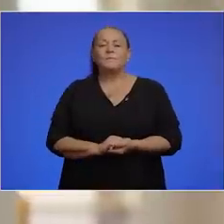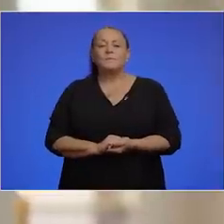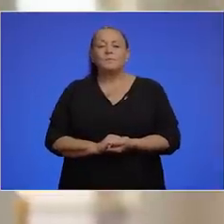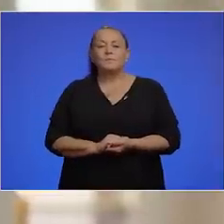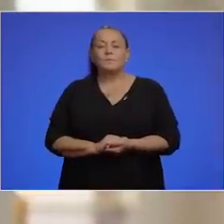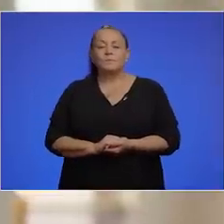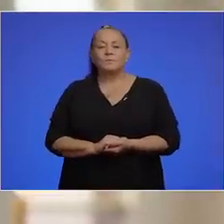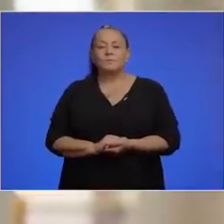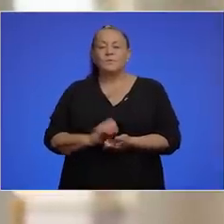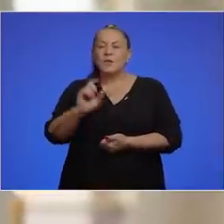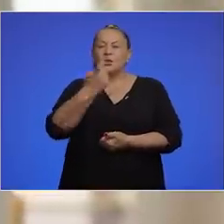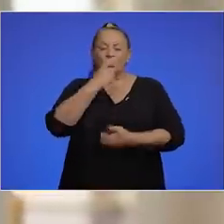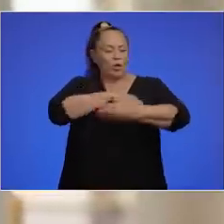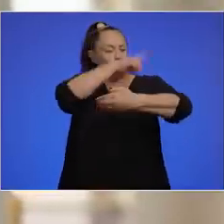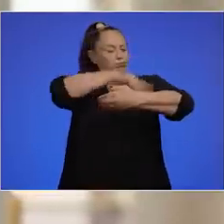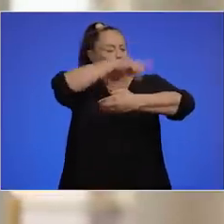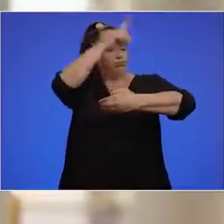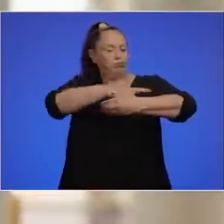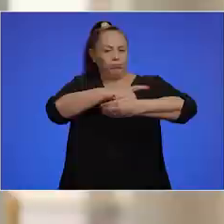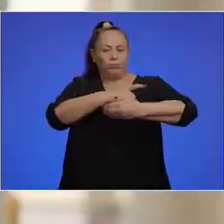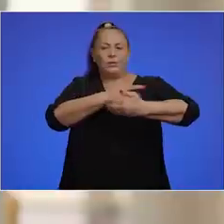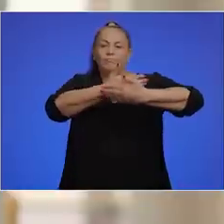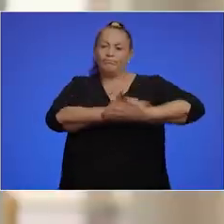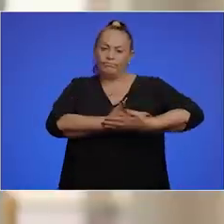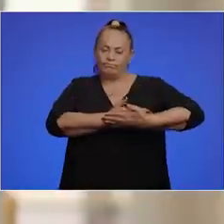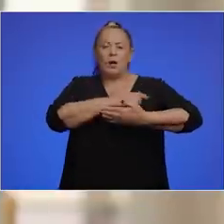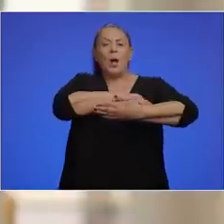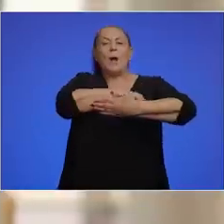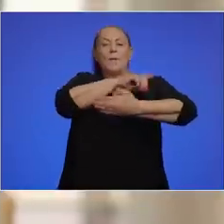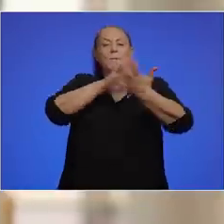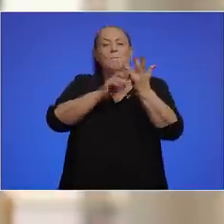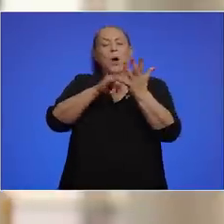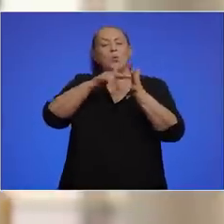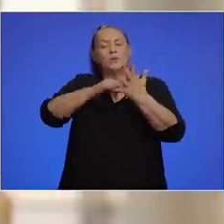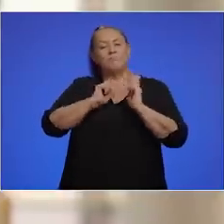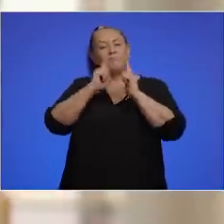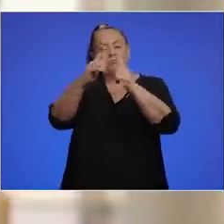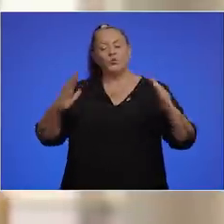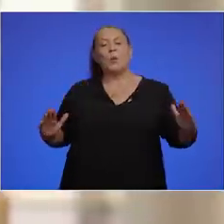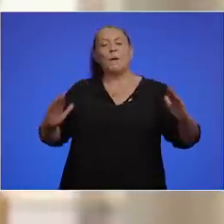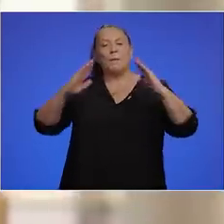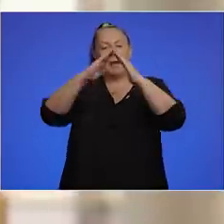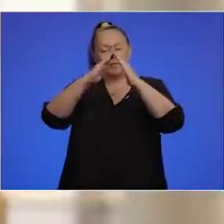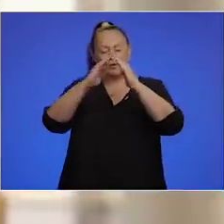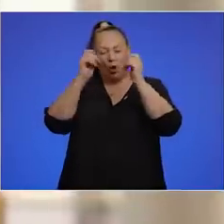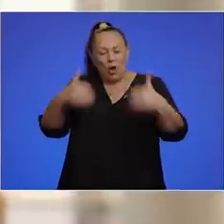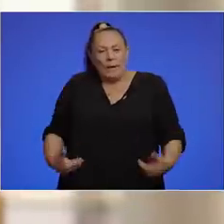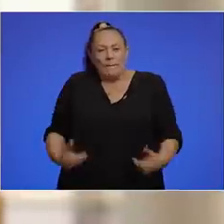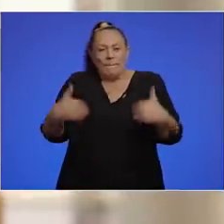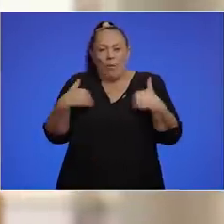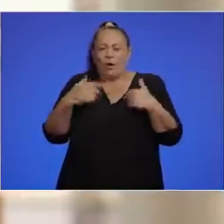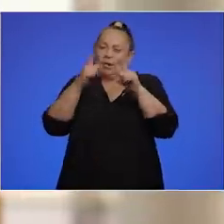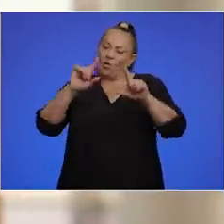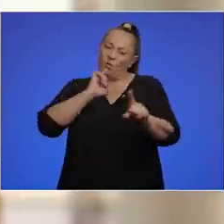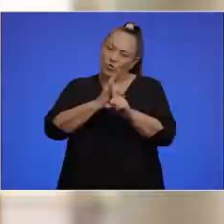With the two tablets of stone in his hands, Moses went up the mountain of Sinai in the early morning as